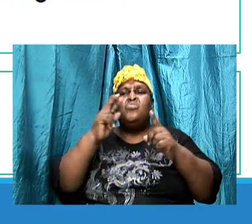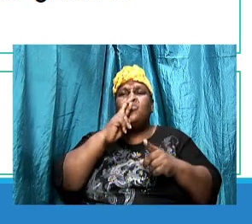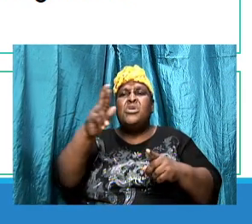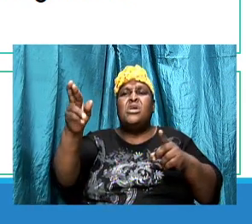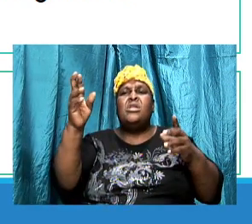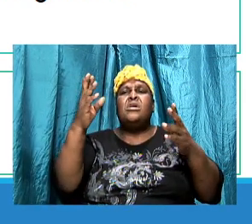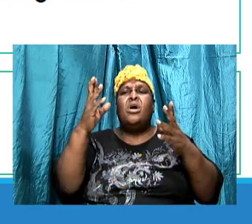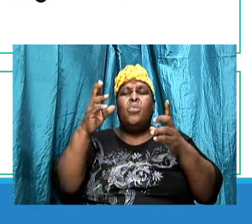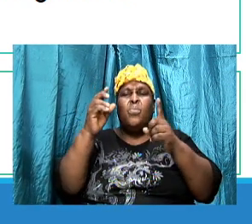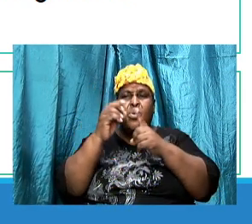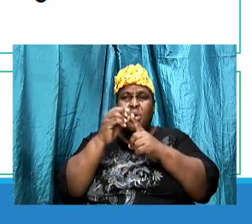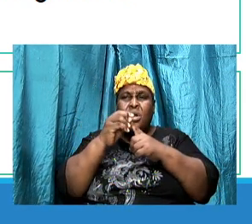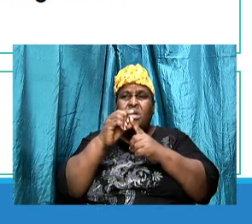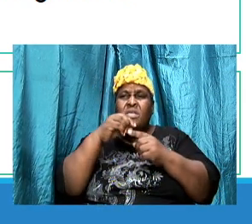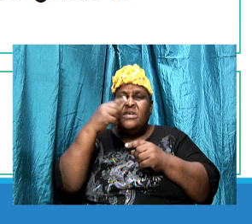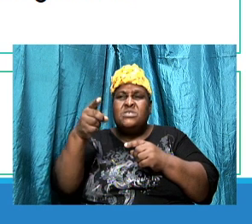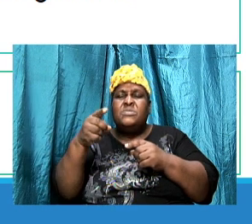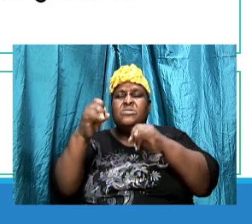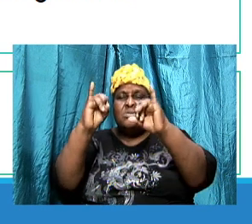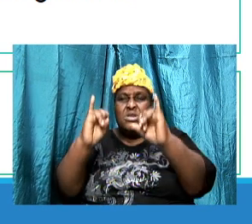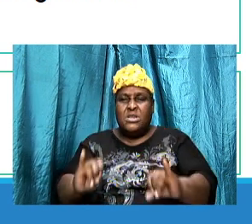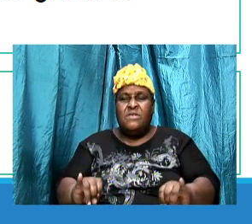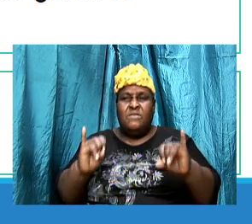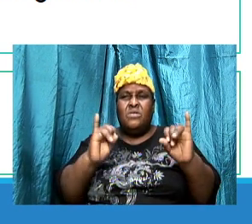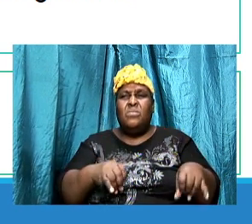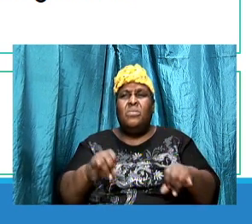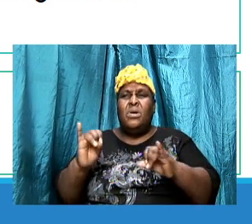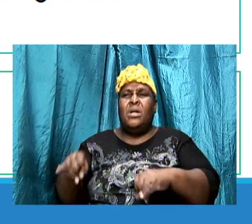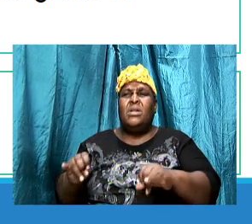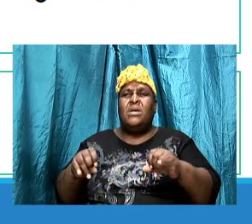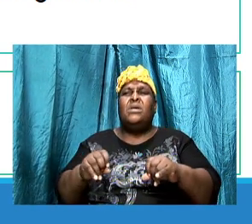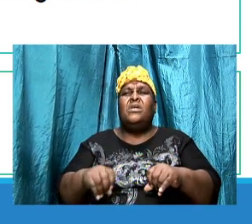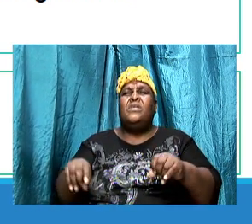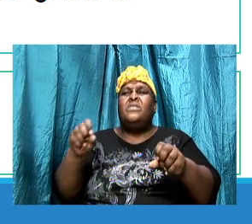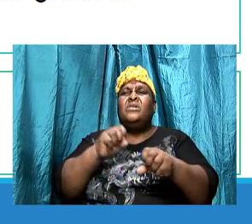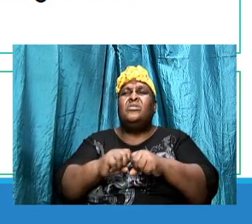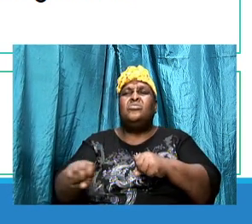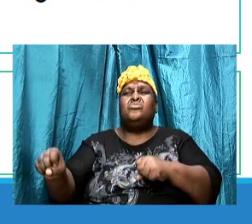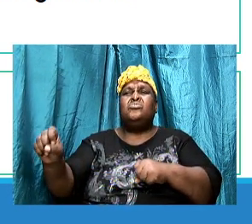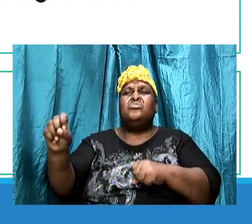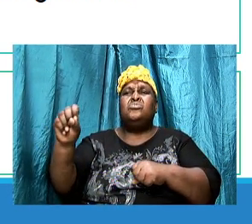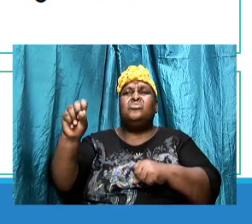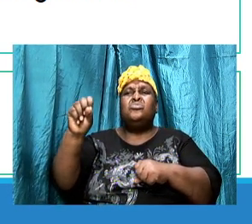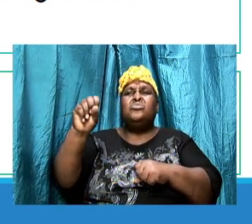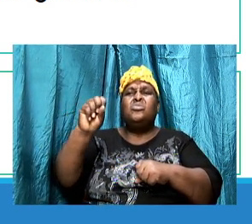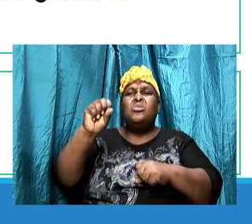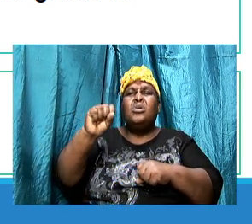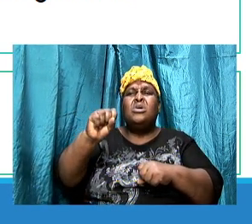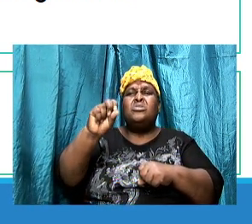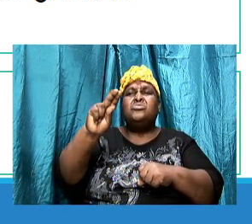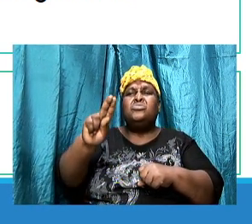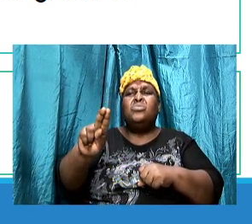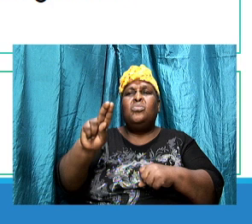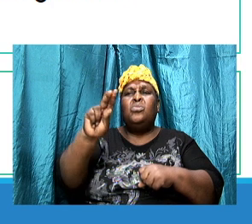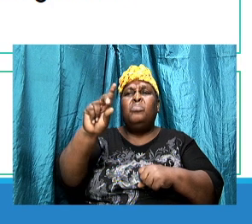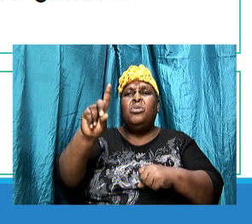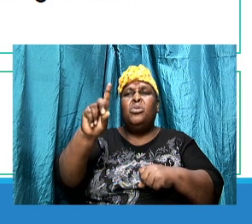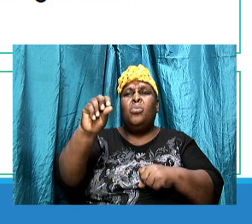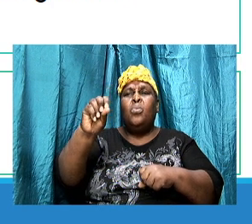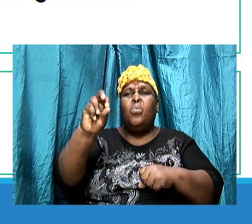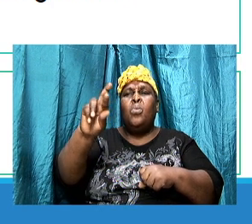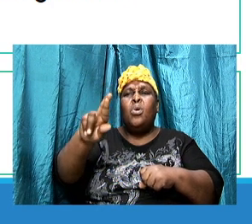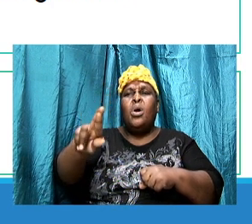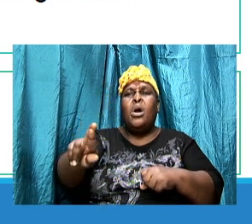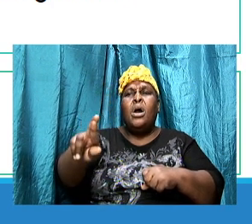to an individual that is subordinate. And so Paul was saying, this is how you